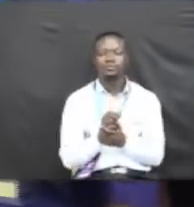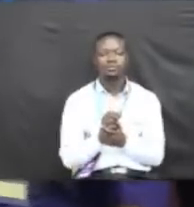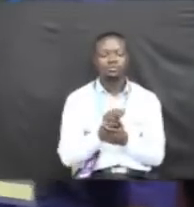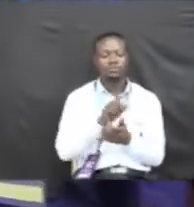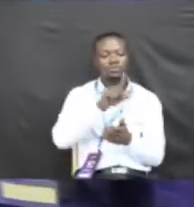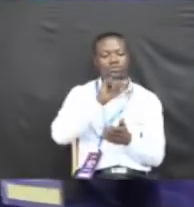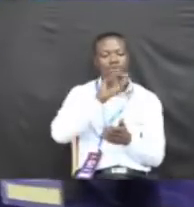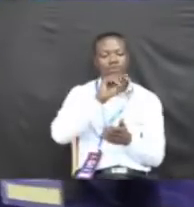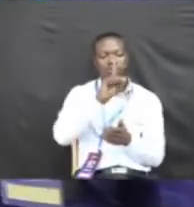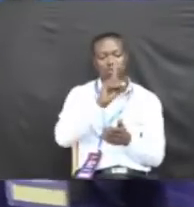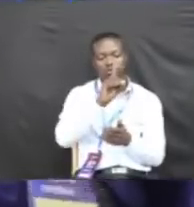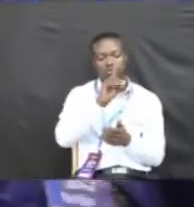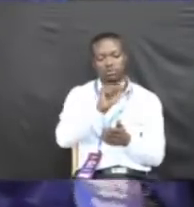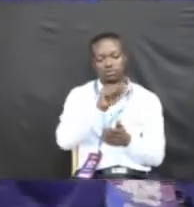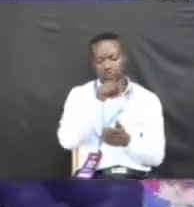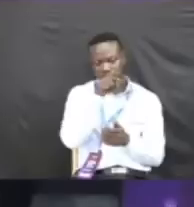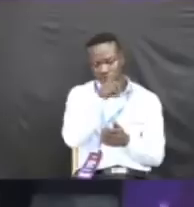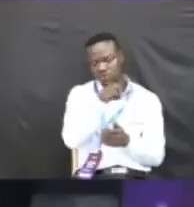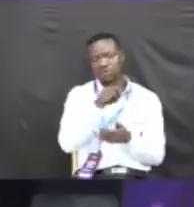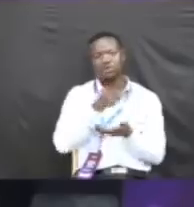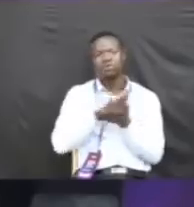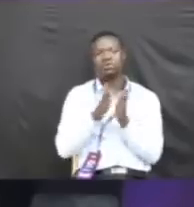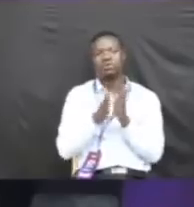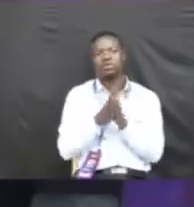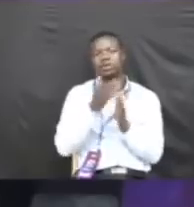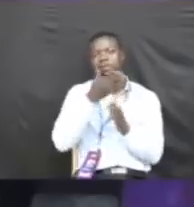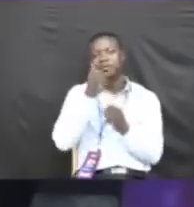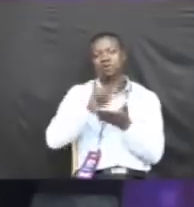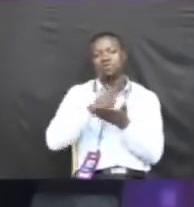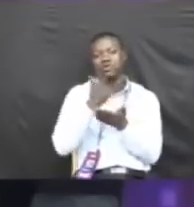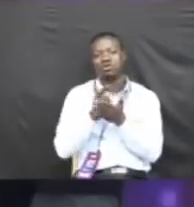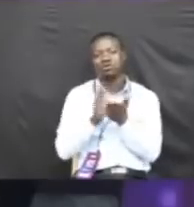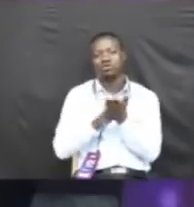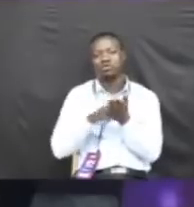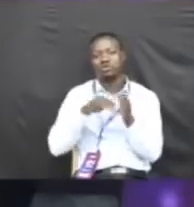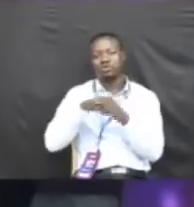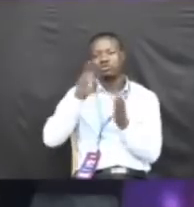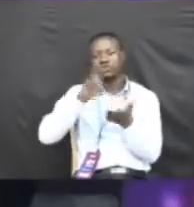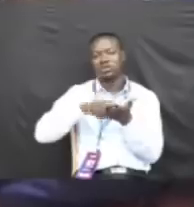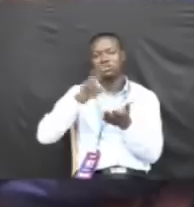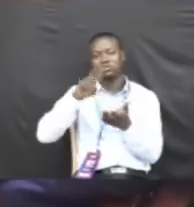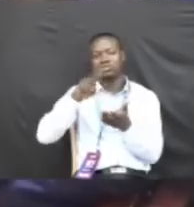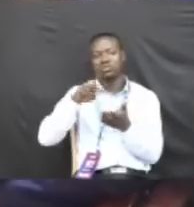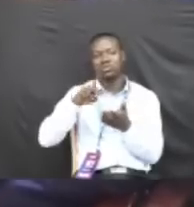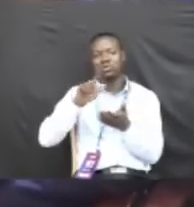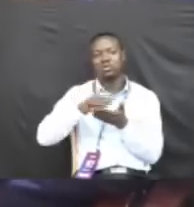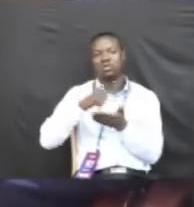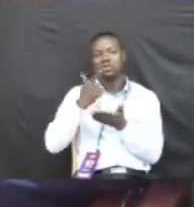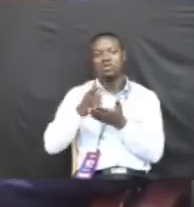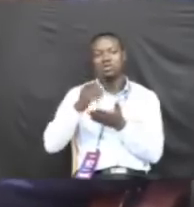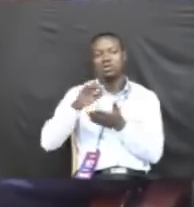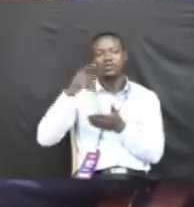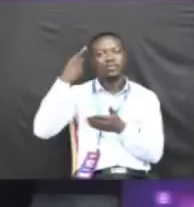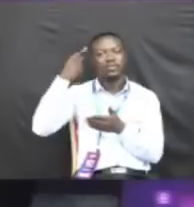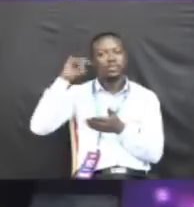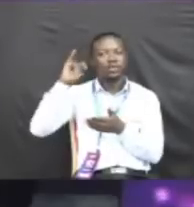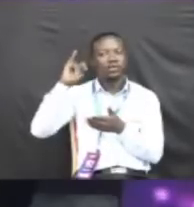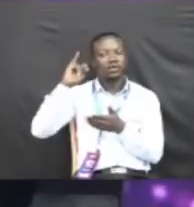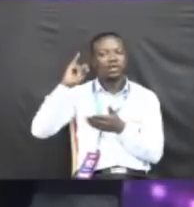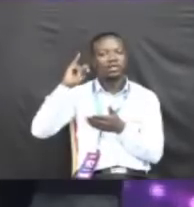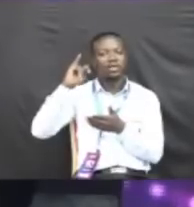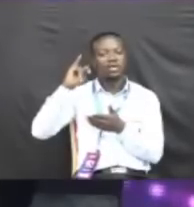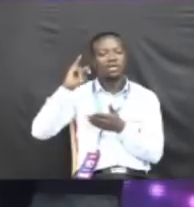Linda Otabal of Swedia emerged as the best graduating student at the 2022 graduation of Takra Technical